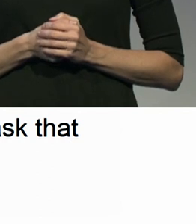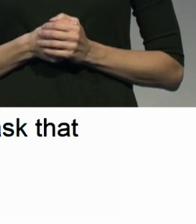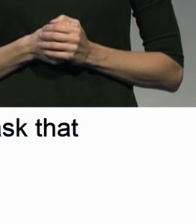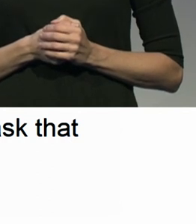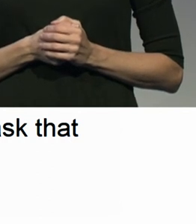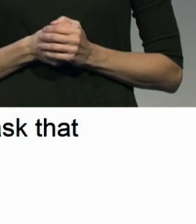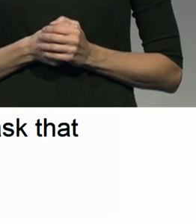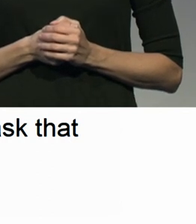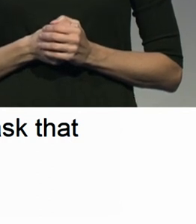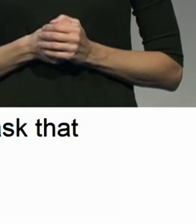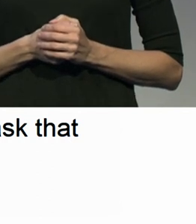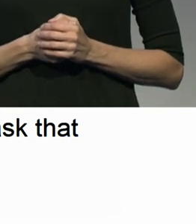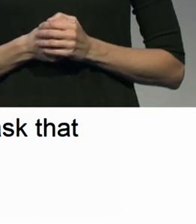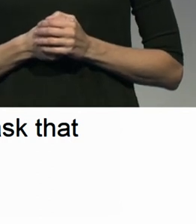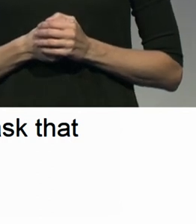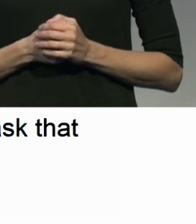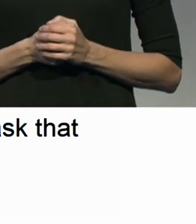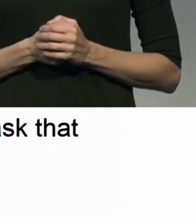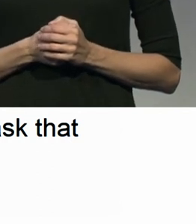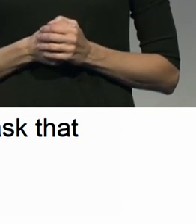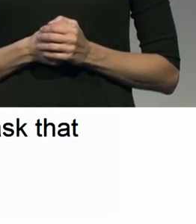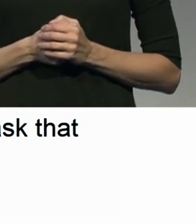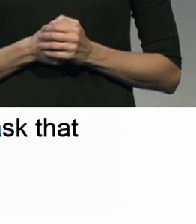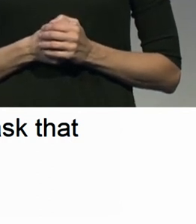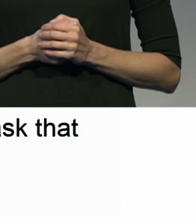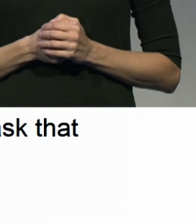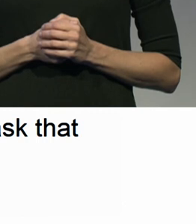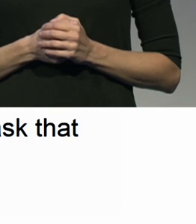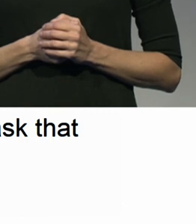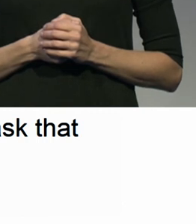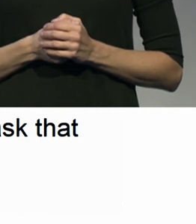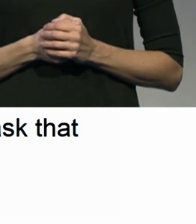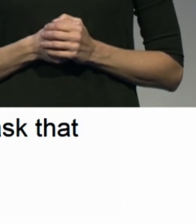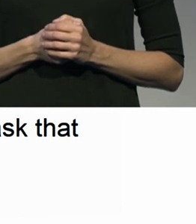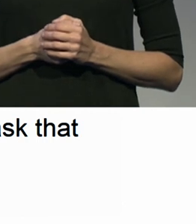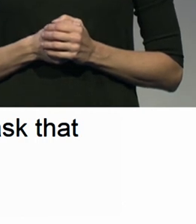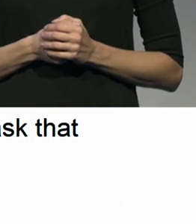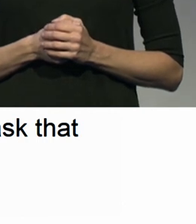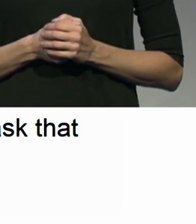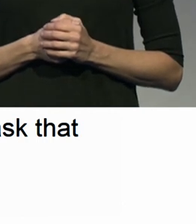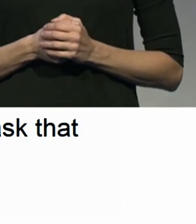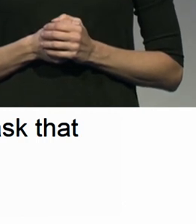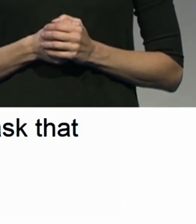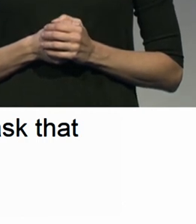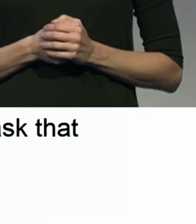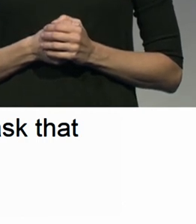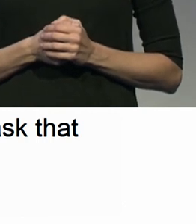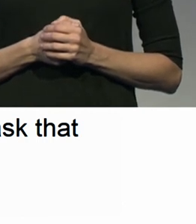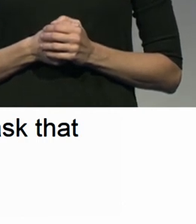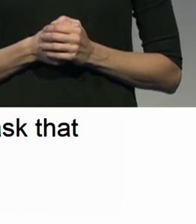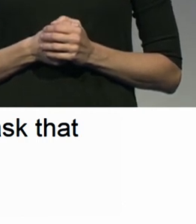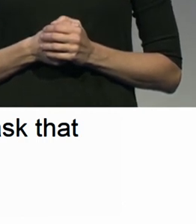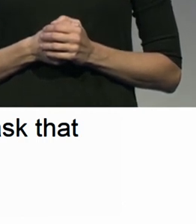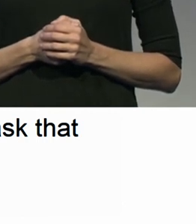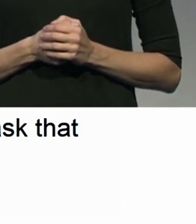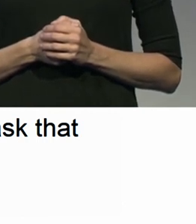snowstorms and lifts the spirits of coworkers in all weather, day in, day out. It comes from something that